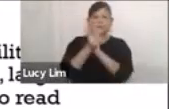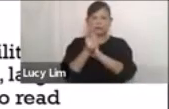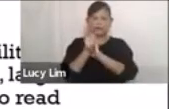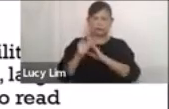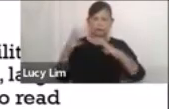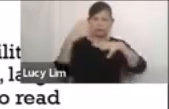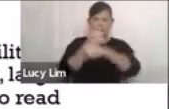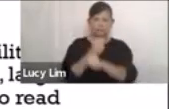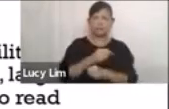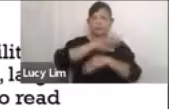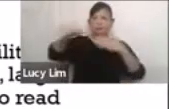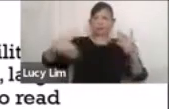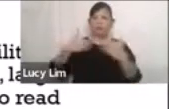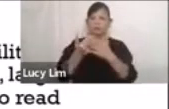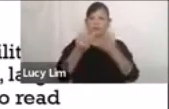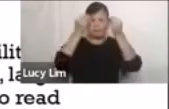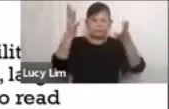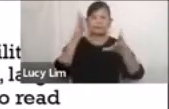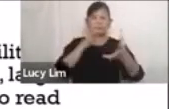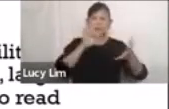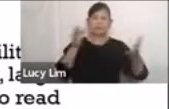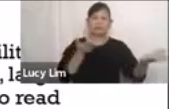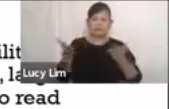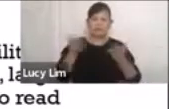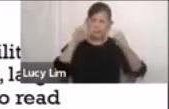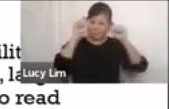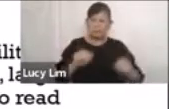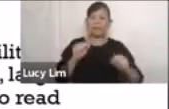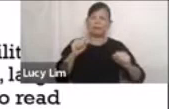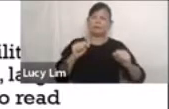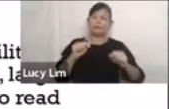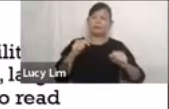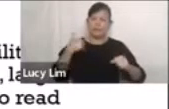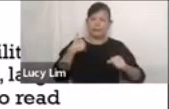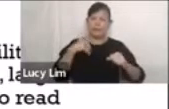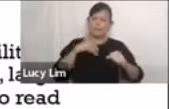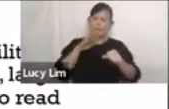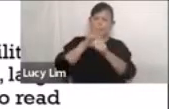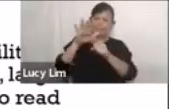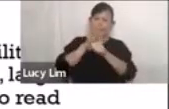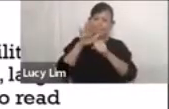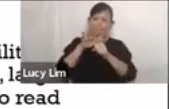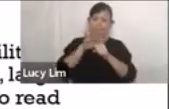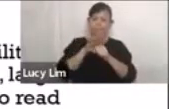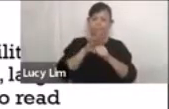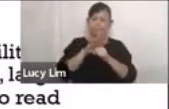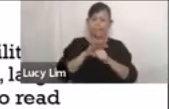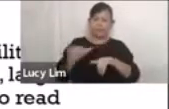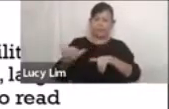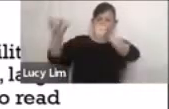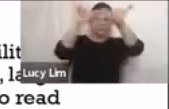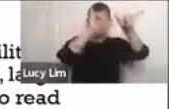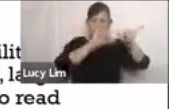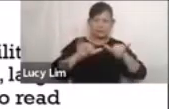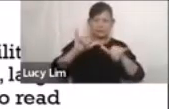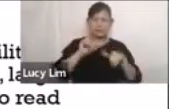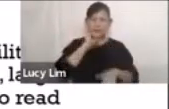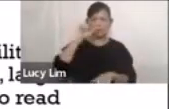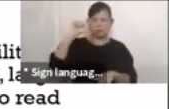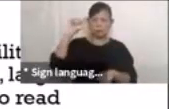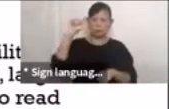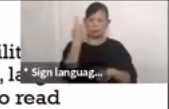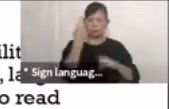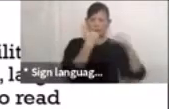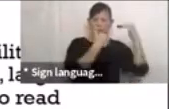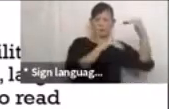with accessibility standards. And these, for example, is not only limited to provision of ramps, larger bathrooms, but also